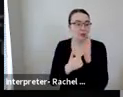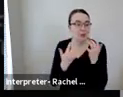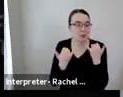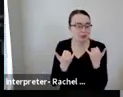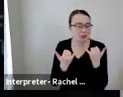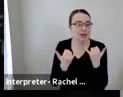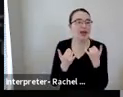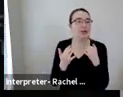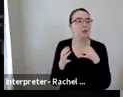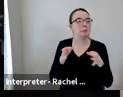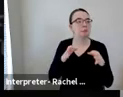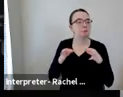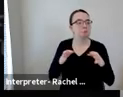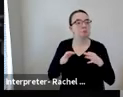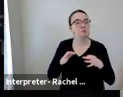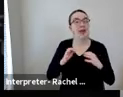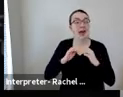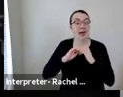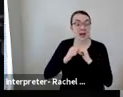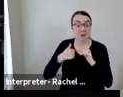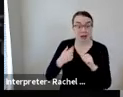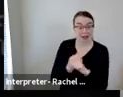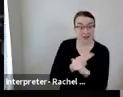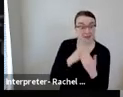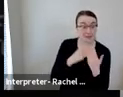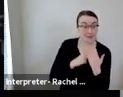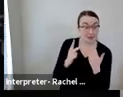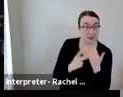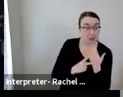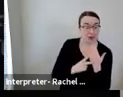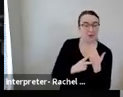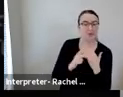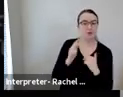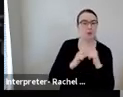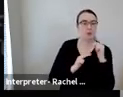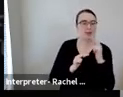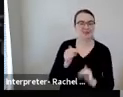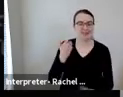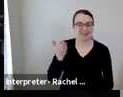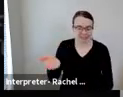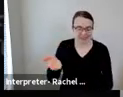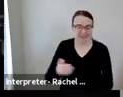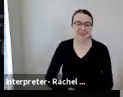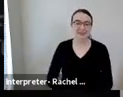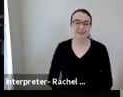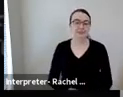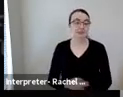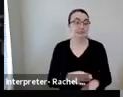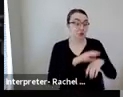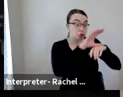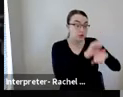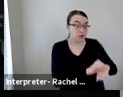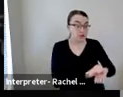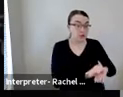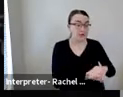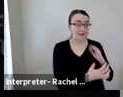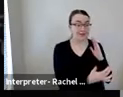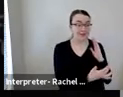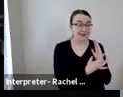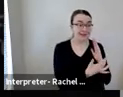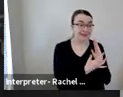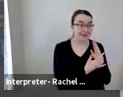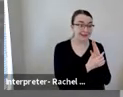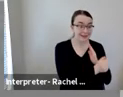into how I use the program to build this, how I use traditional techniques to talk about